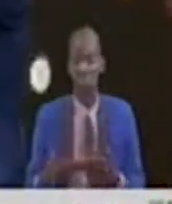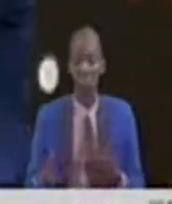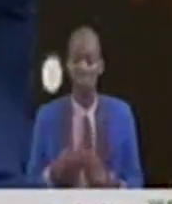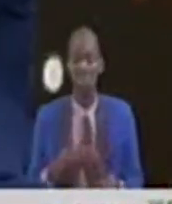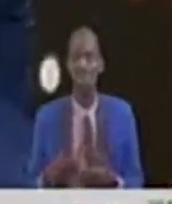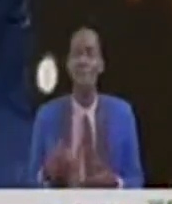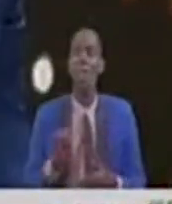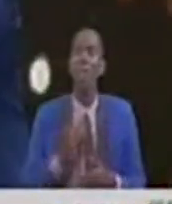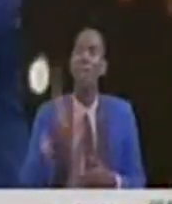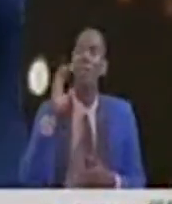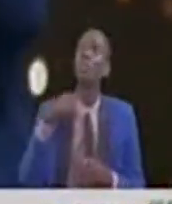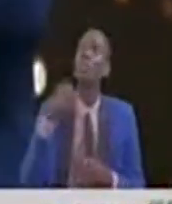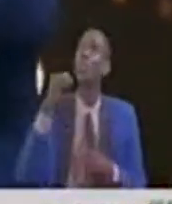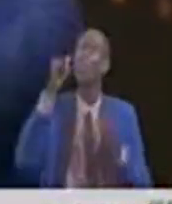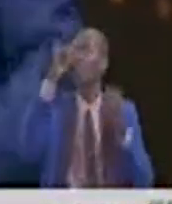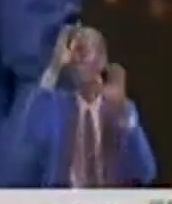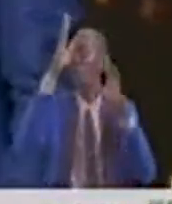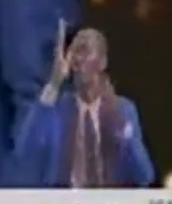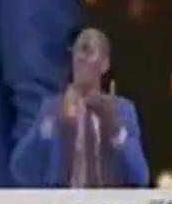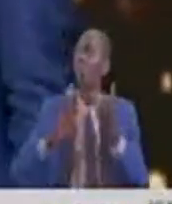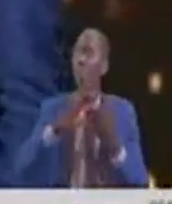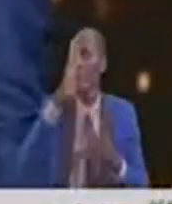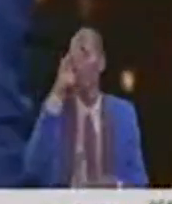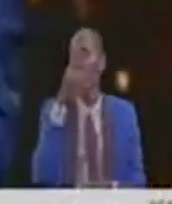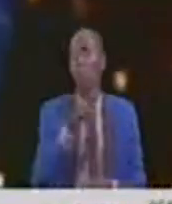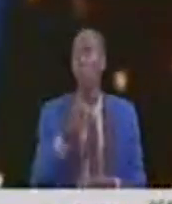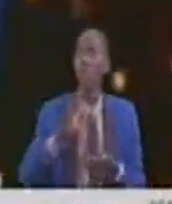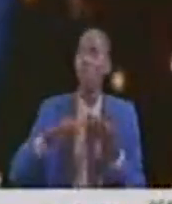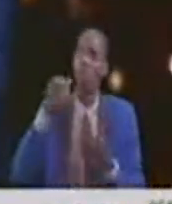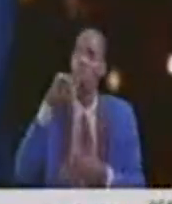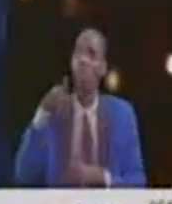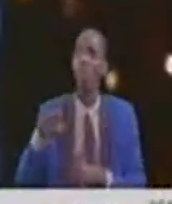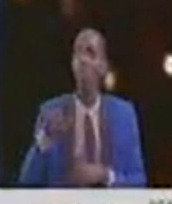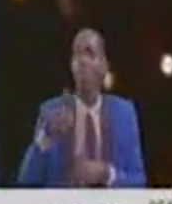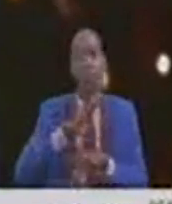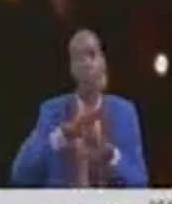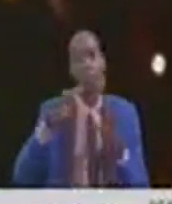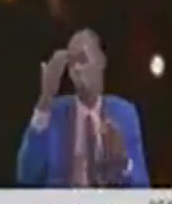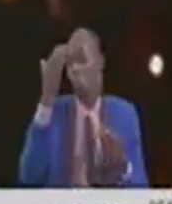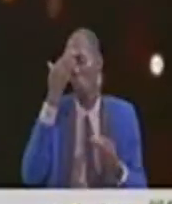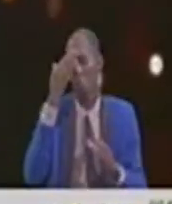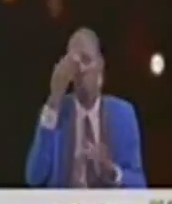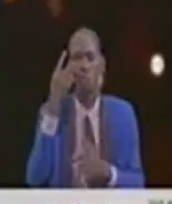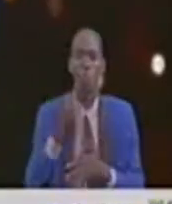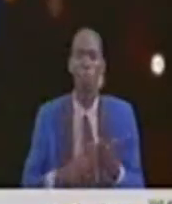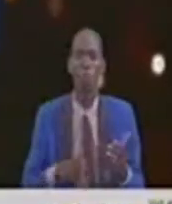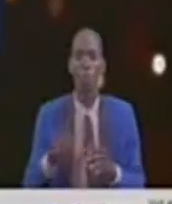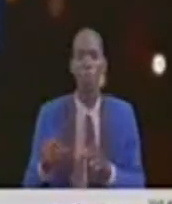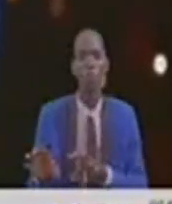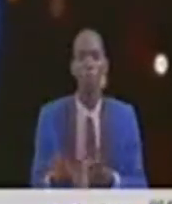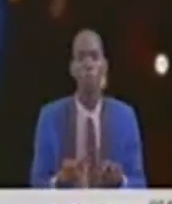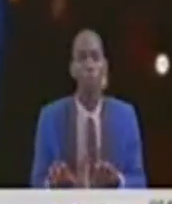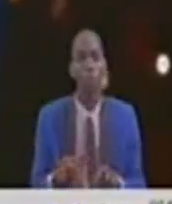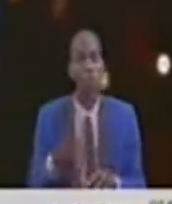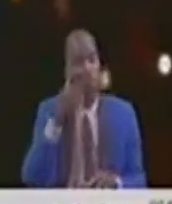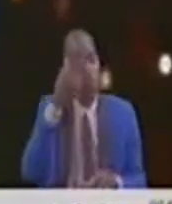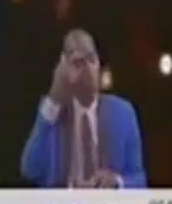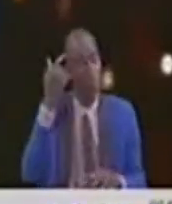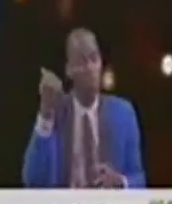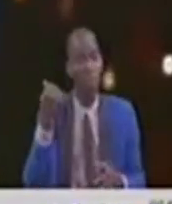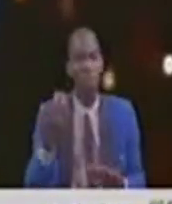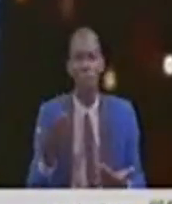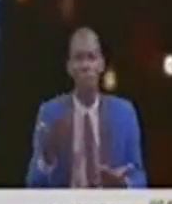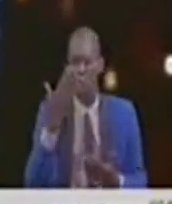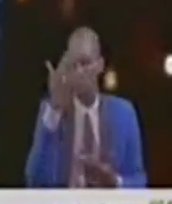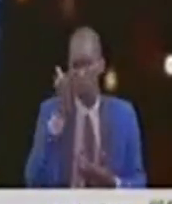Father, forgive her, forgive him. He knows not, she knows not what he's doing. Otherwise, how will you